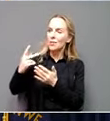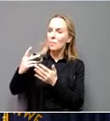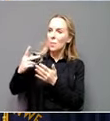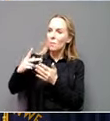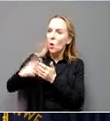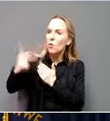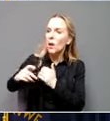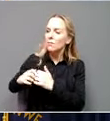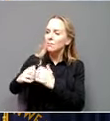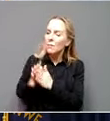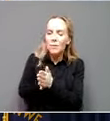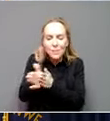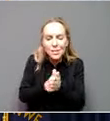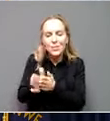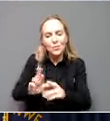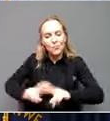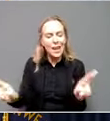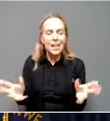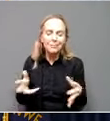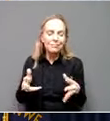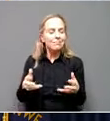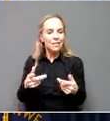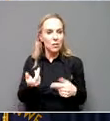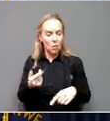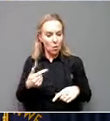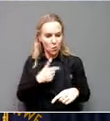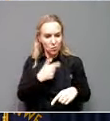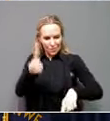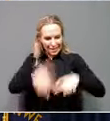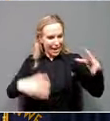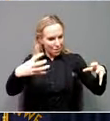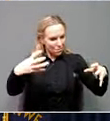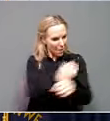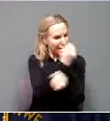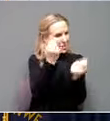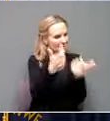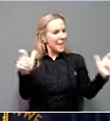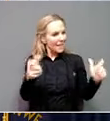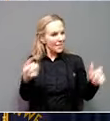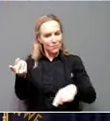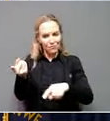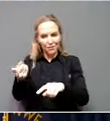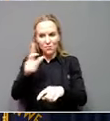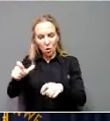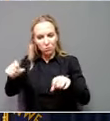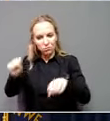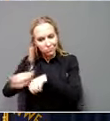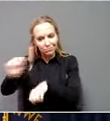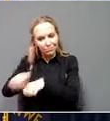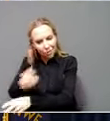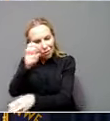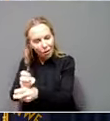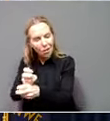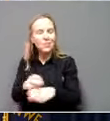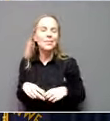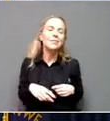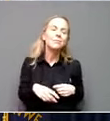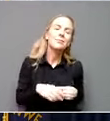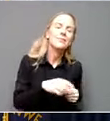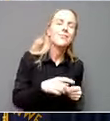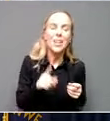can. You can't win big if you don't swing hard, and that's what this program is. All right, so that's good,